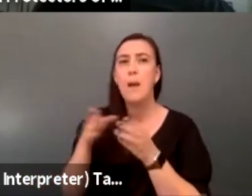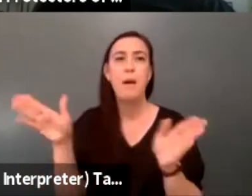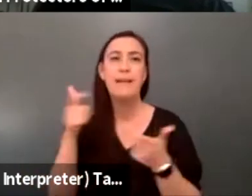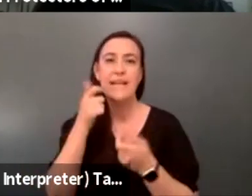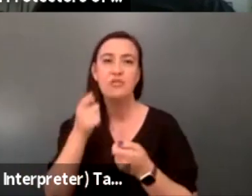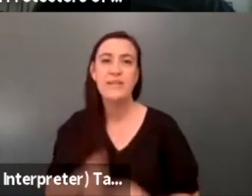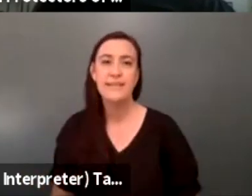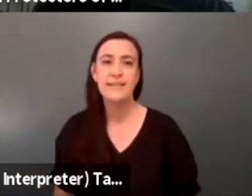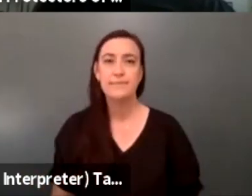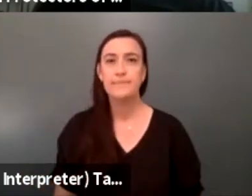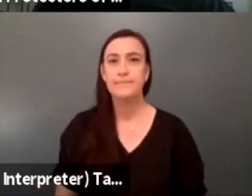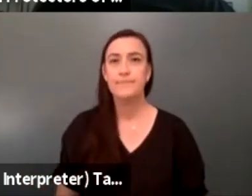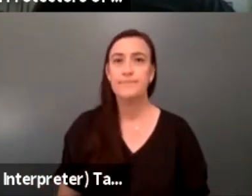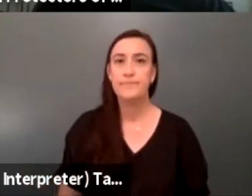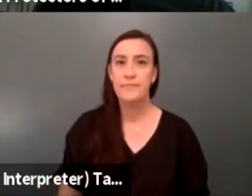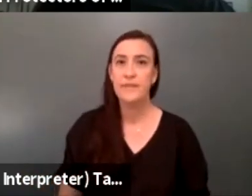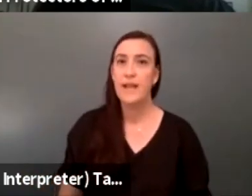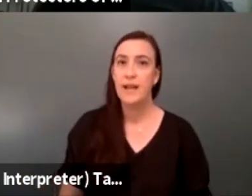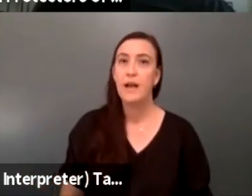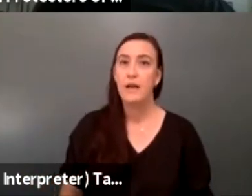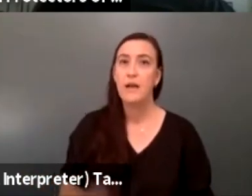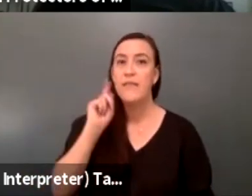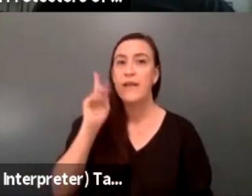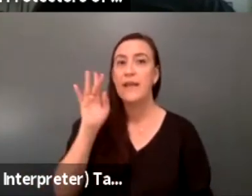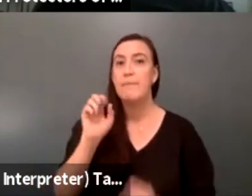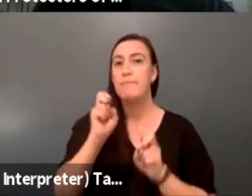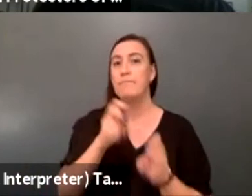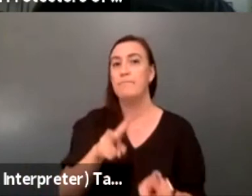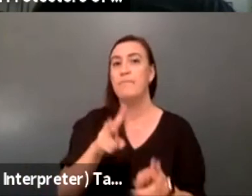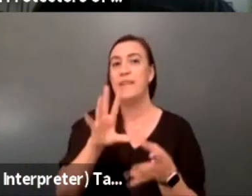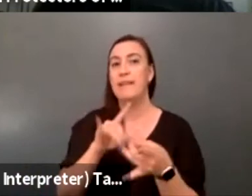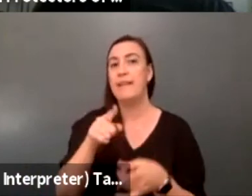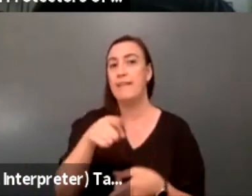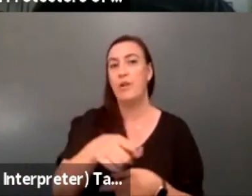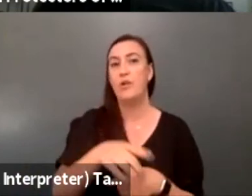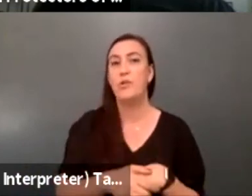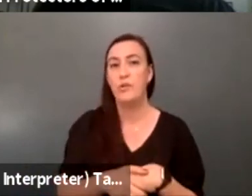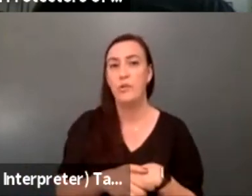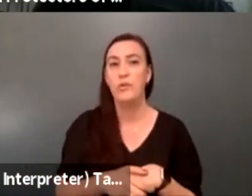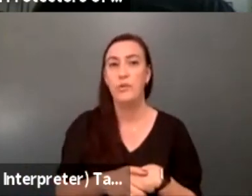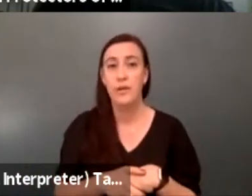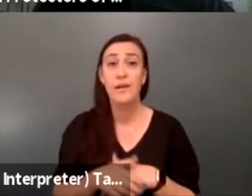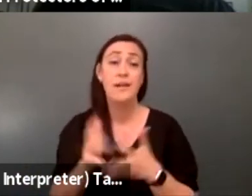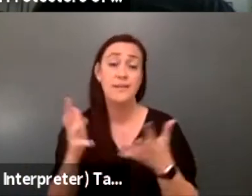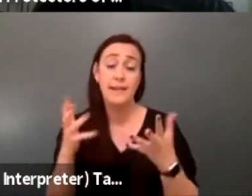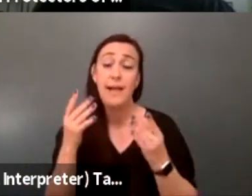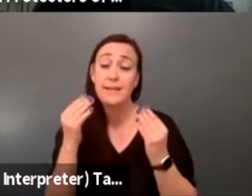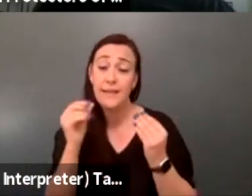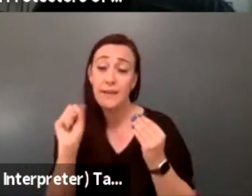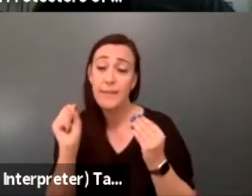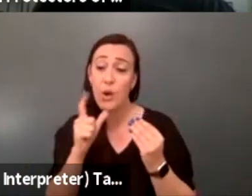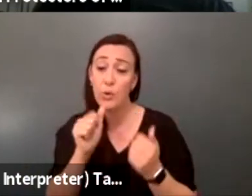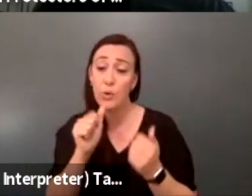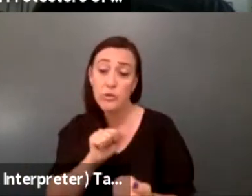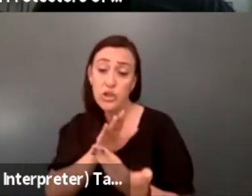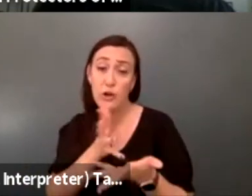Okay. Yeah, I think Kim just put the link in the chat. Yeah, because it's a lot to think about in terms of who you're serving,